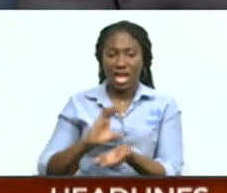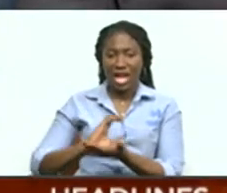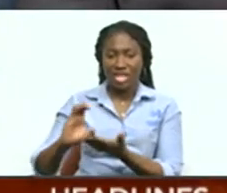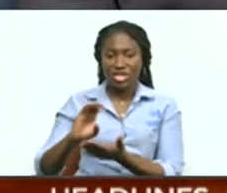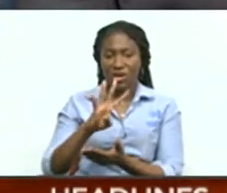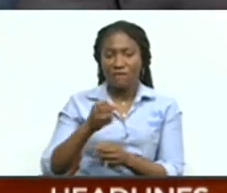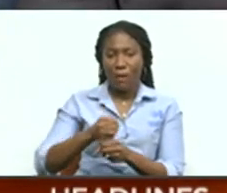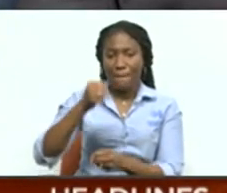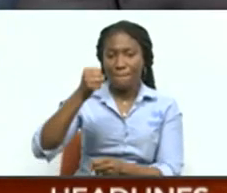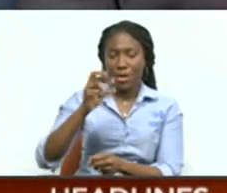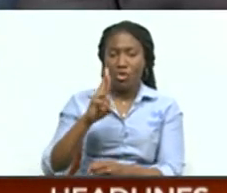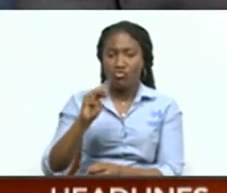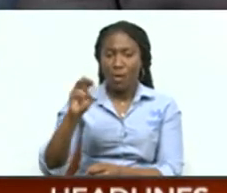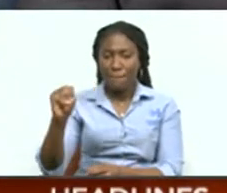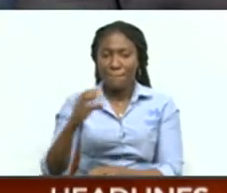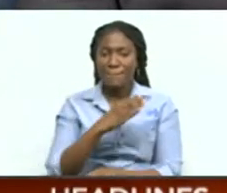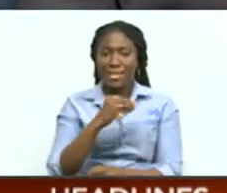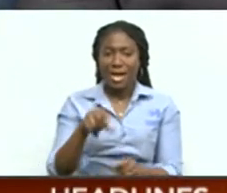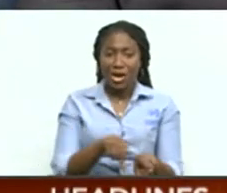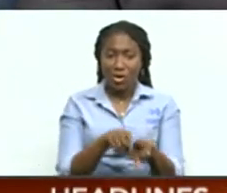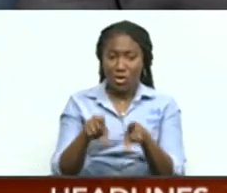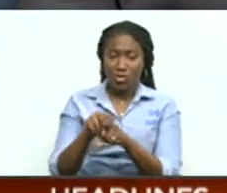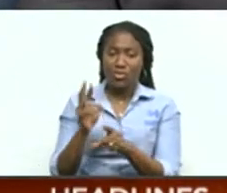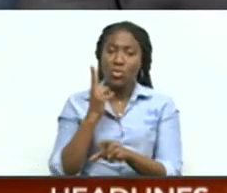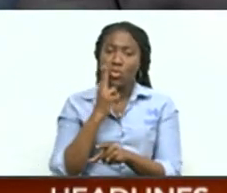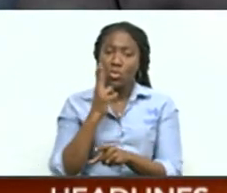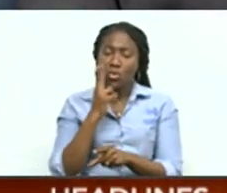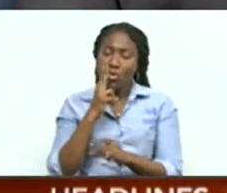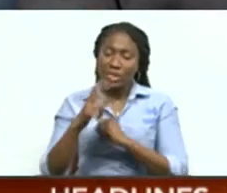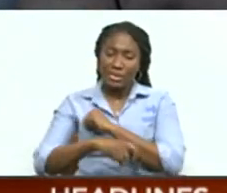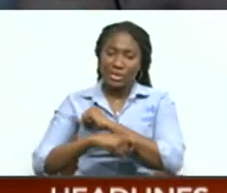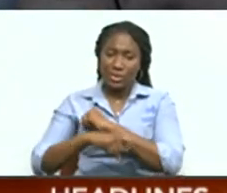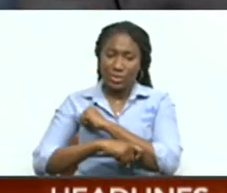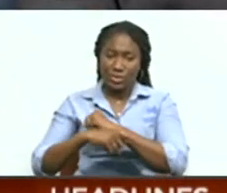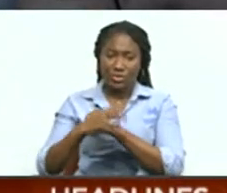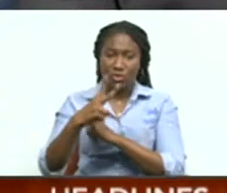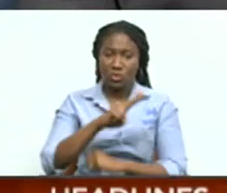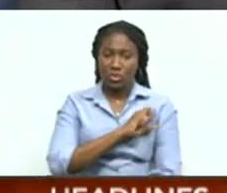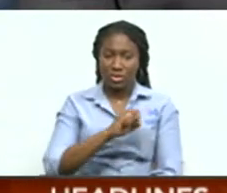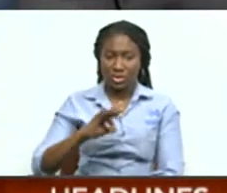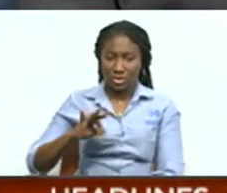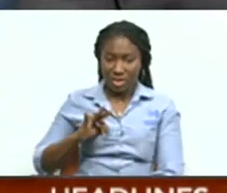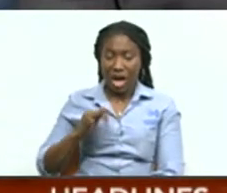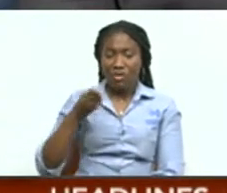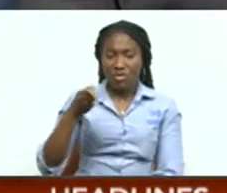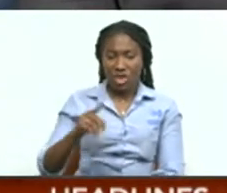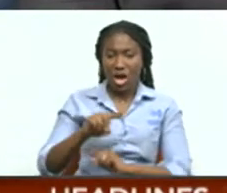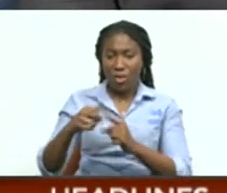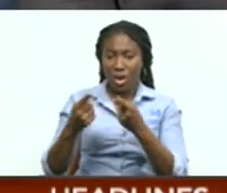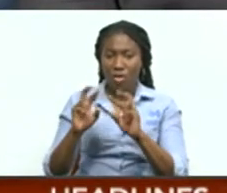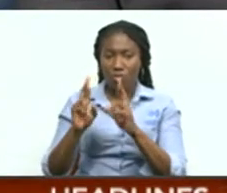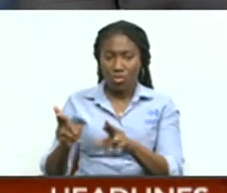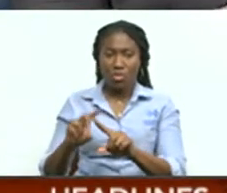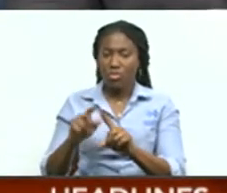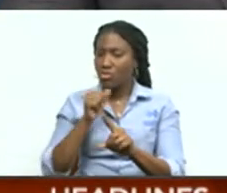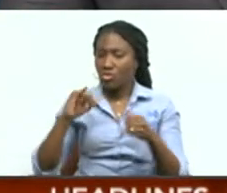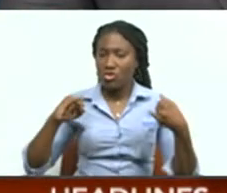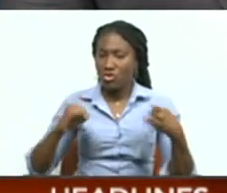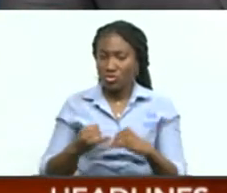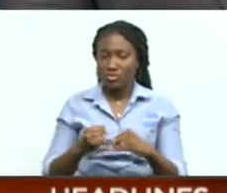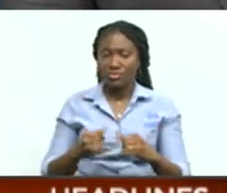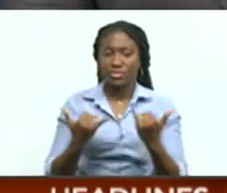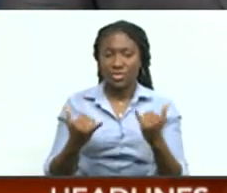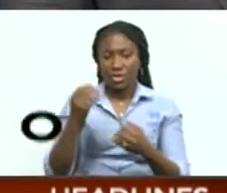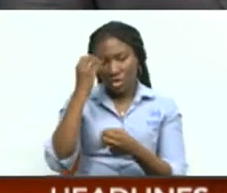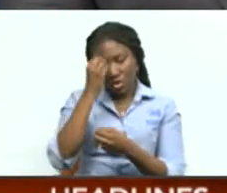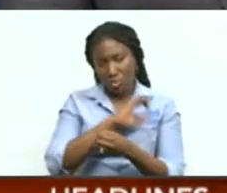bottles of punch and rum, and a quantity of cigarettes were stolen. Two employees were at the establishment at the time, but they were not injured. Gasparilla